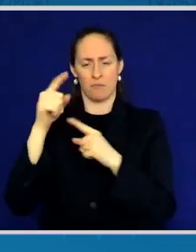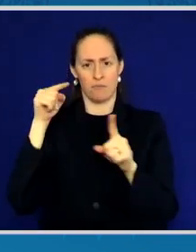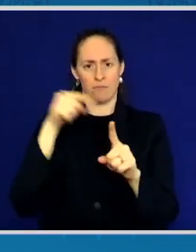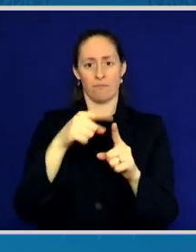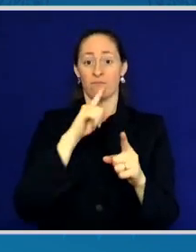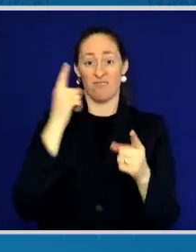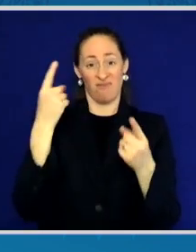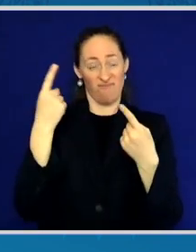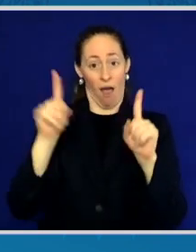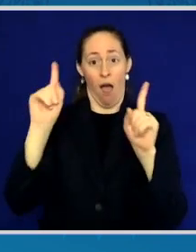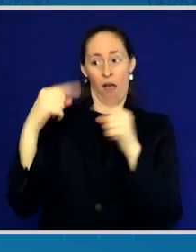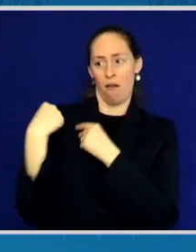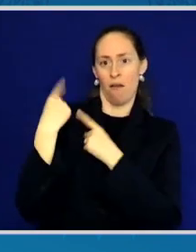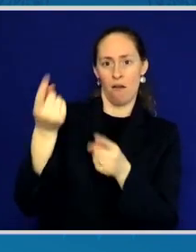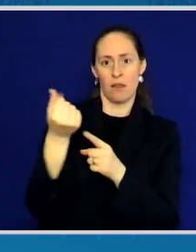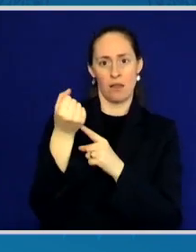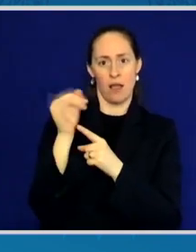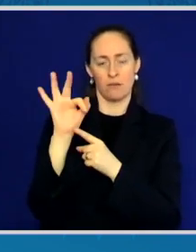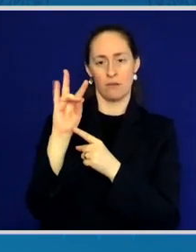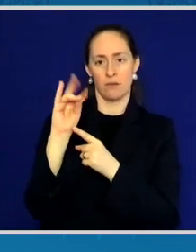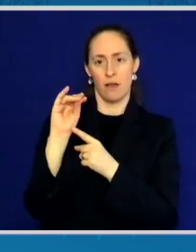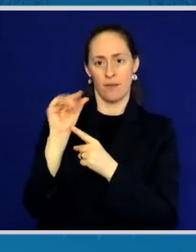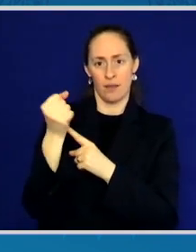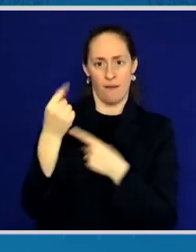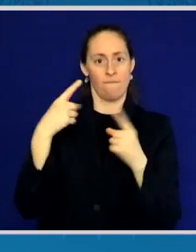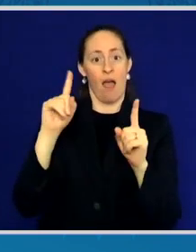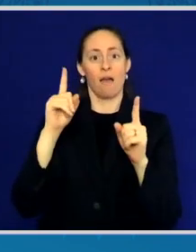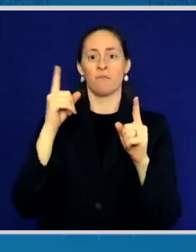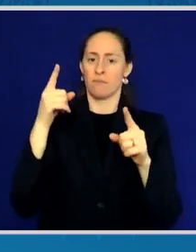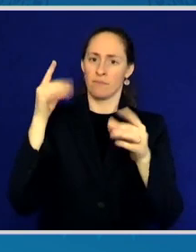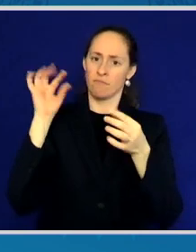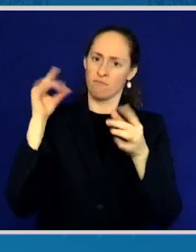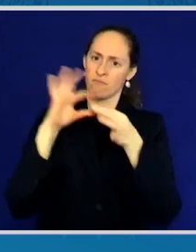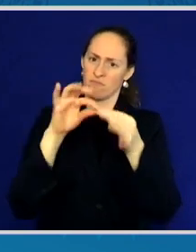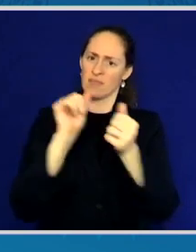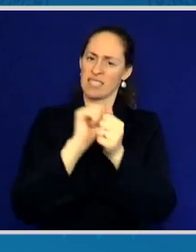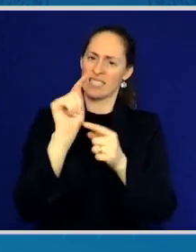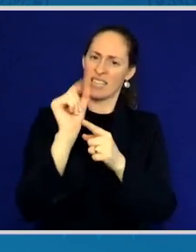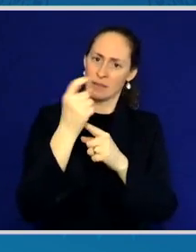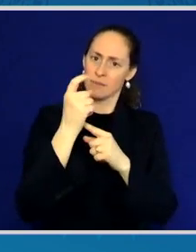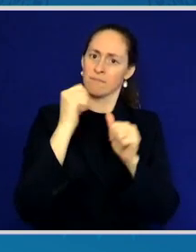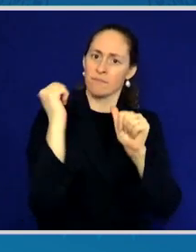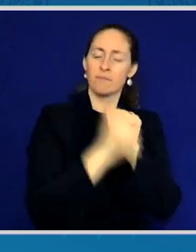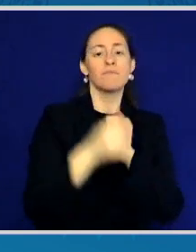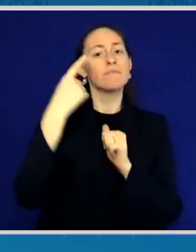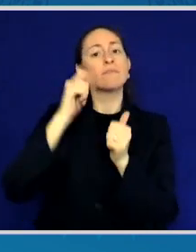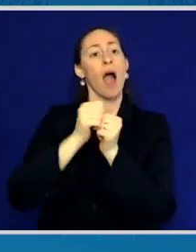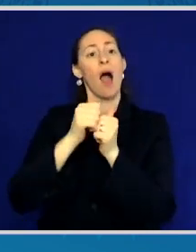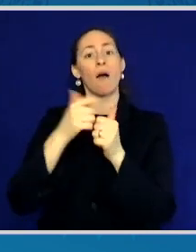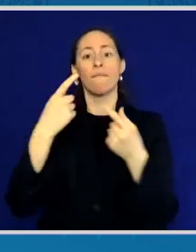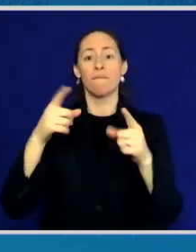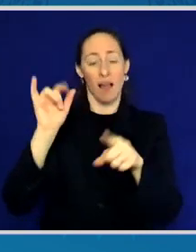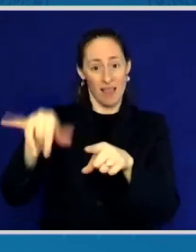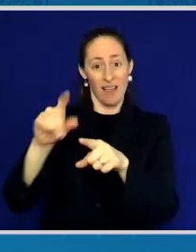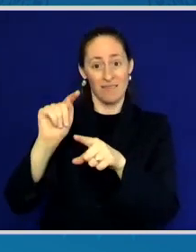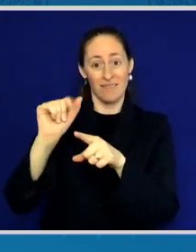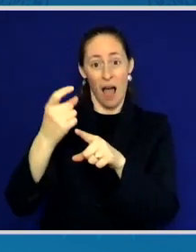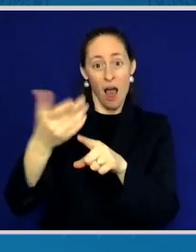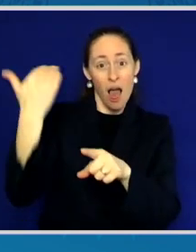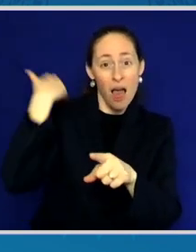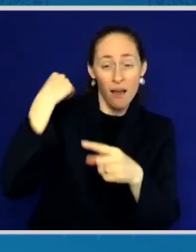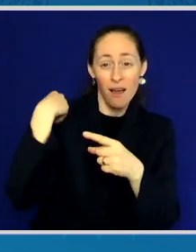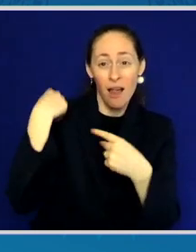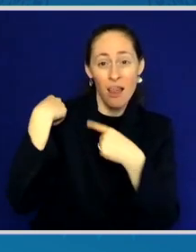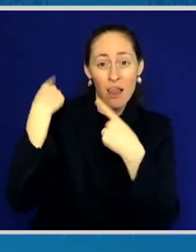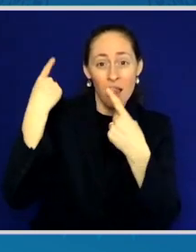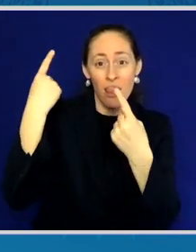Cincinnati. That's the first tax levy we've passed in 1970, so we can grow the transit. And then now this American Jobs piece comes on top,